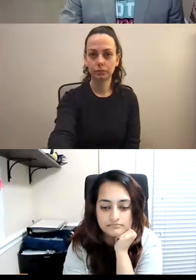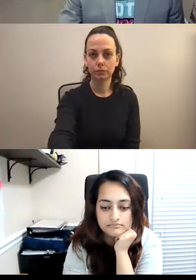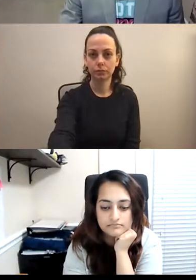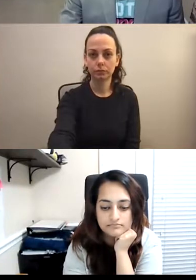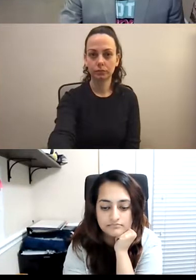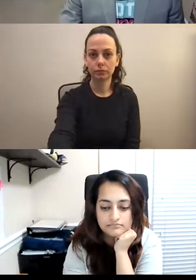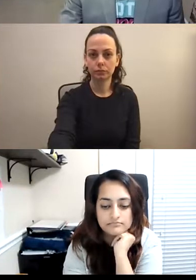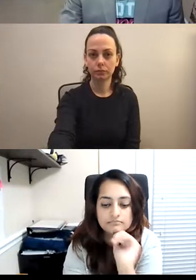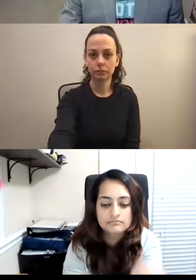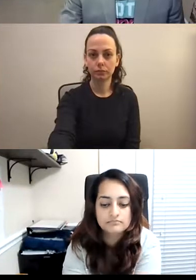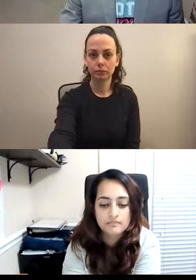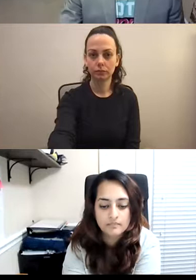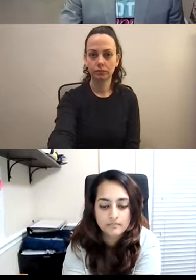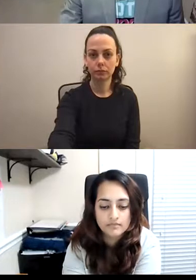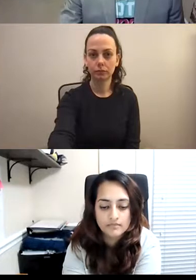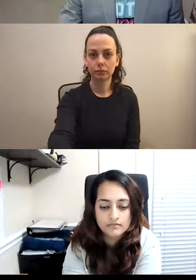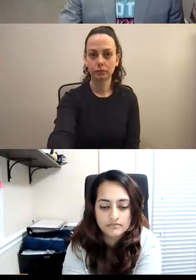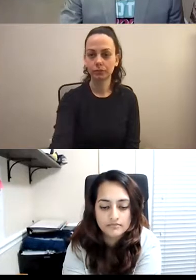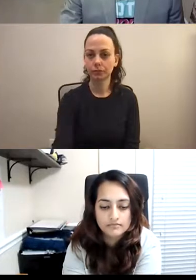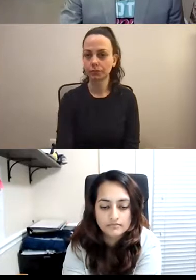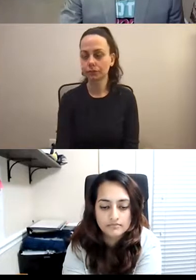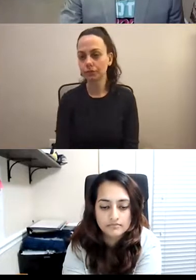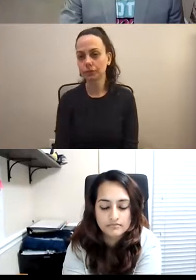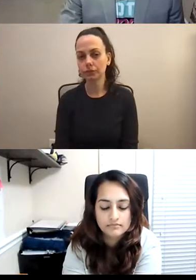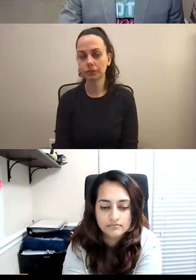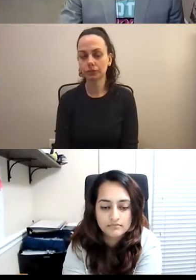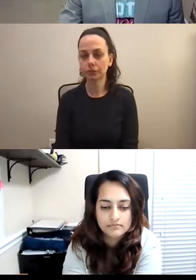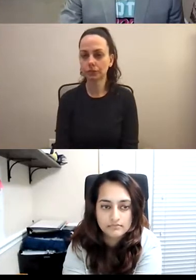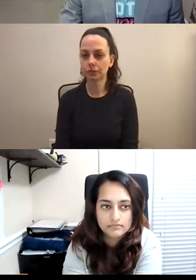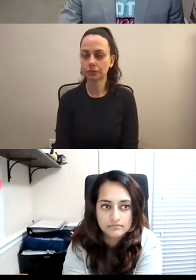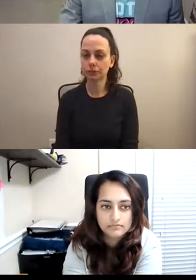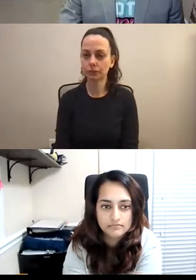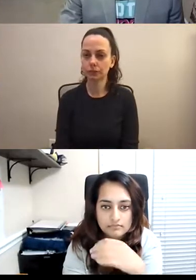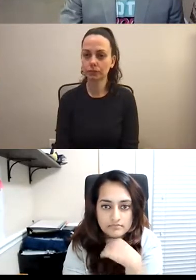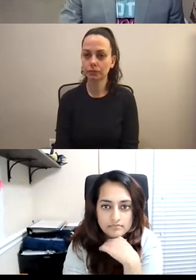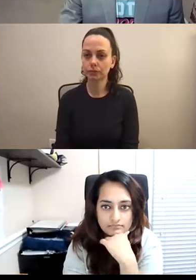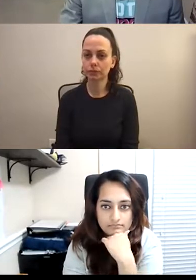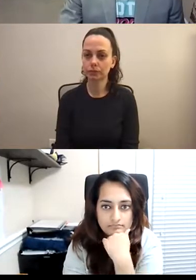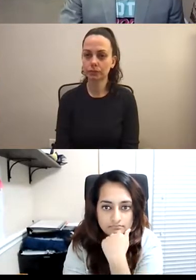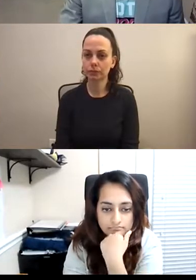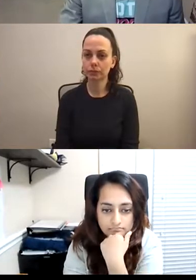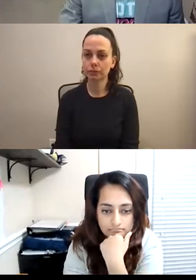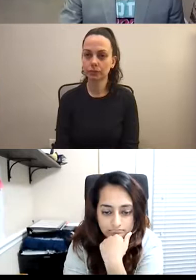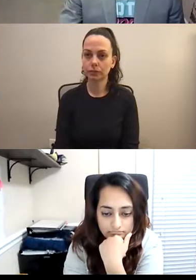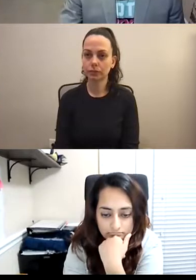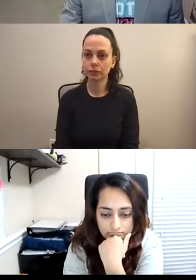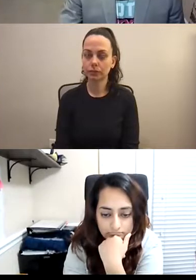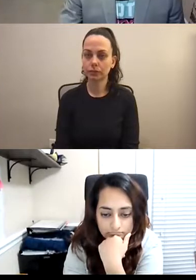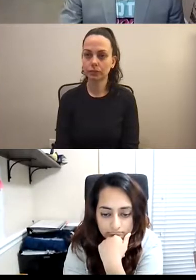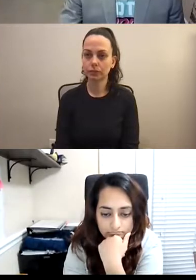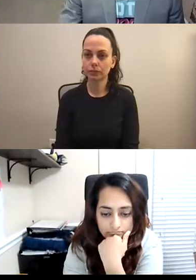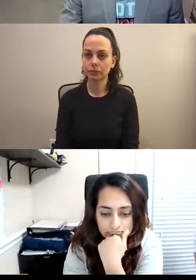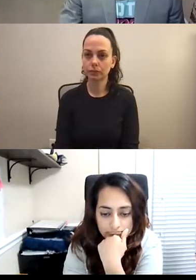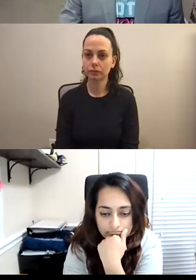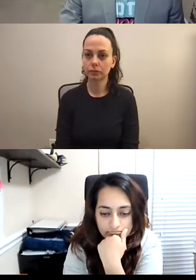wanting to talk to me. So then I told myself, well, why not just come out the gate, letting people know what's